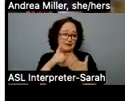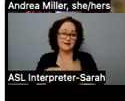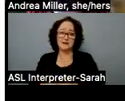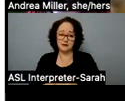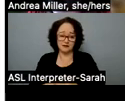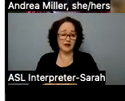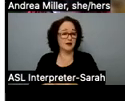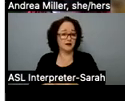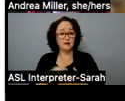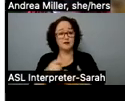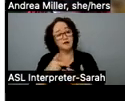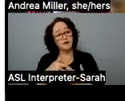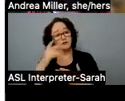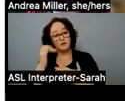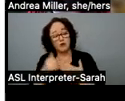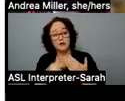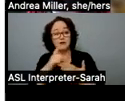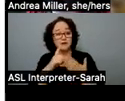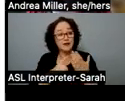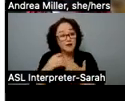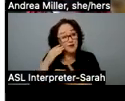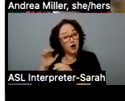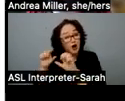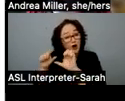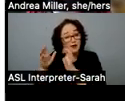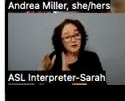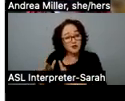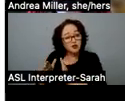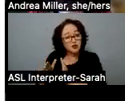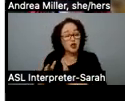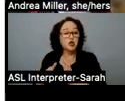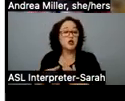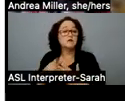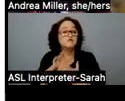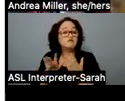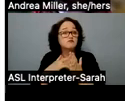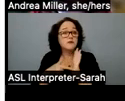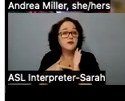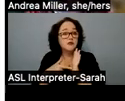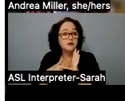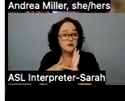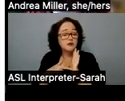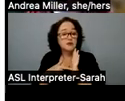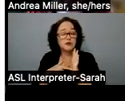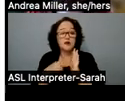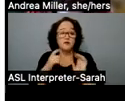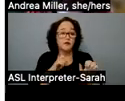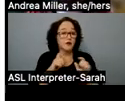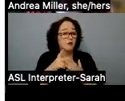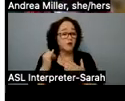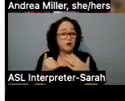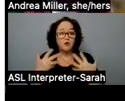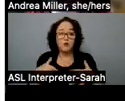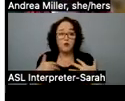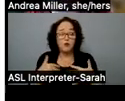most of his fees for all of the developments, designed all the units in all of these projects. They are all